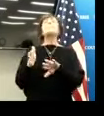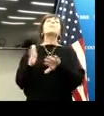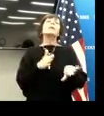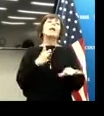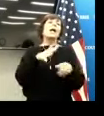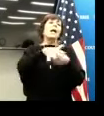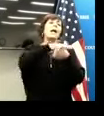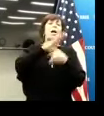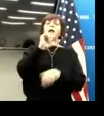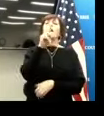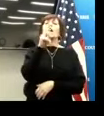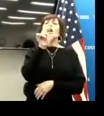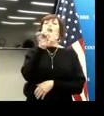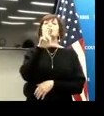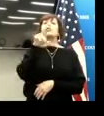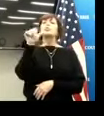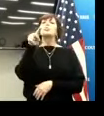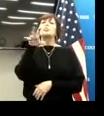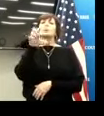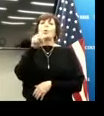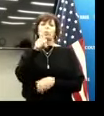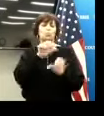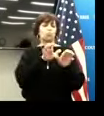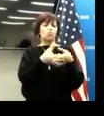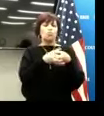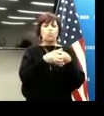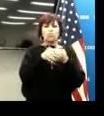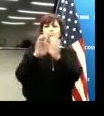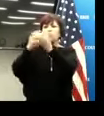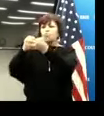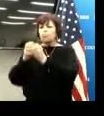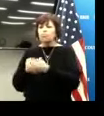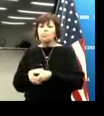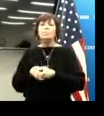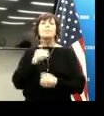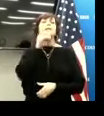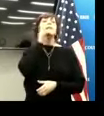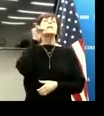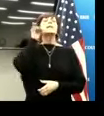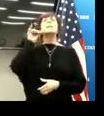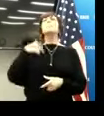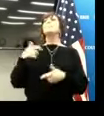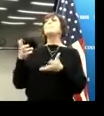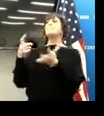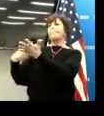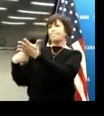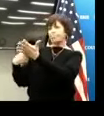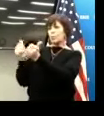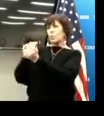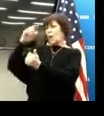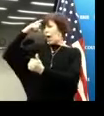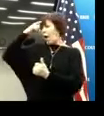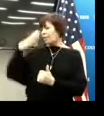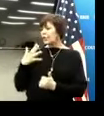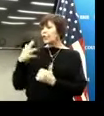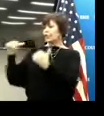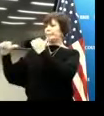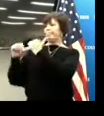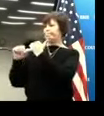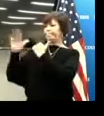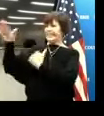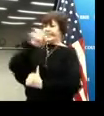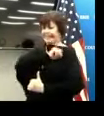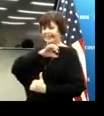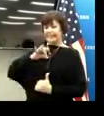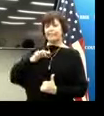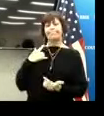zones. Earlier today, I had a long conversation with the governor, the lieutenant governor, and key members of the governor's staff as we